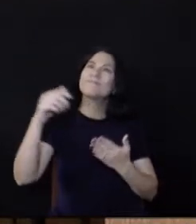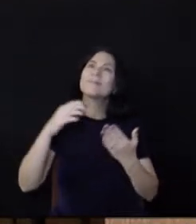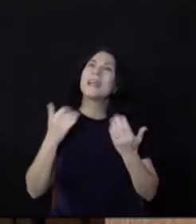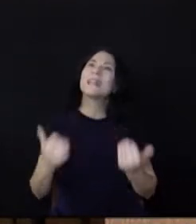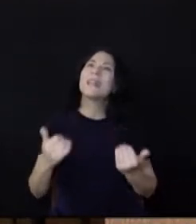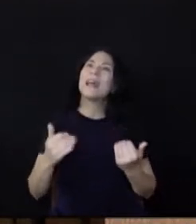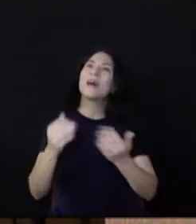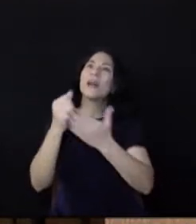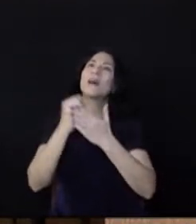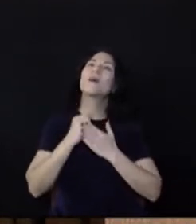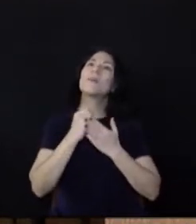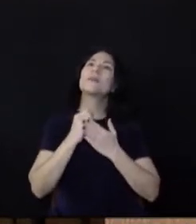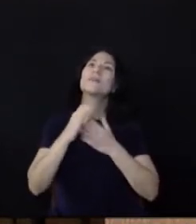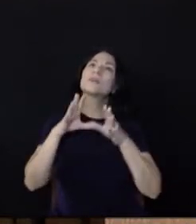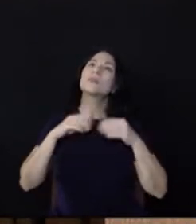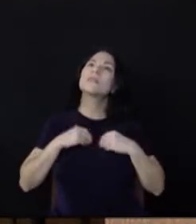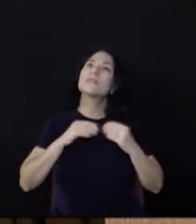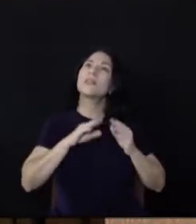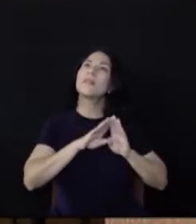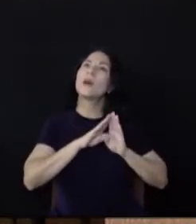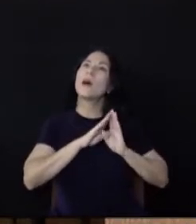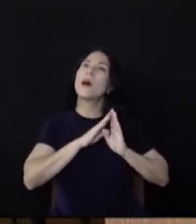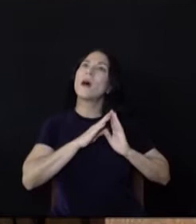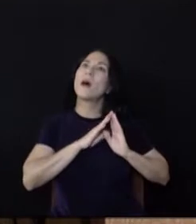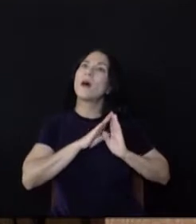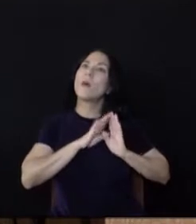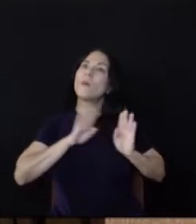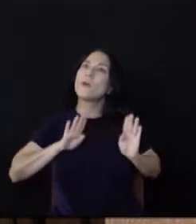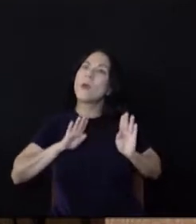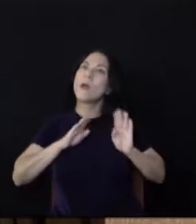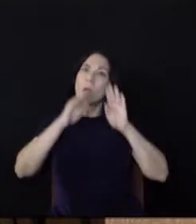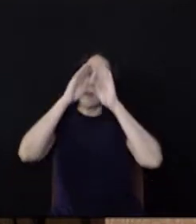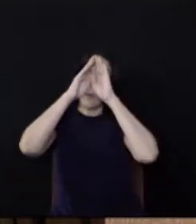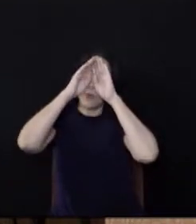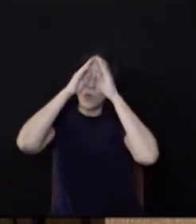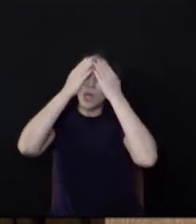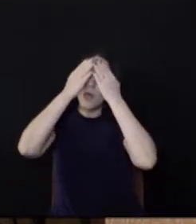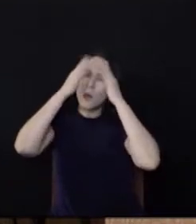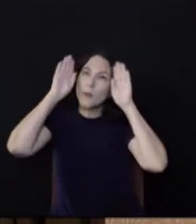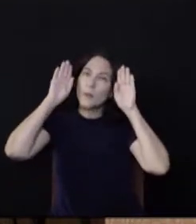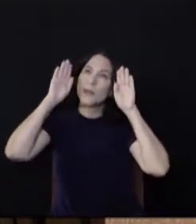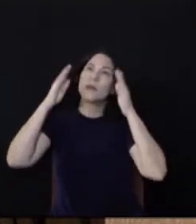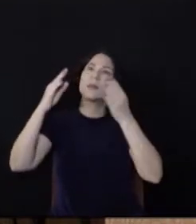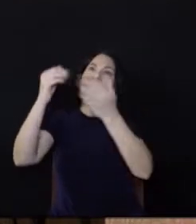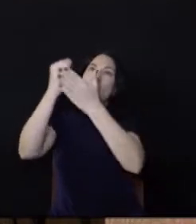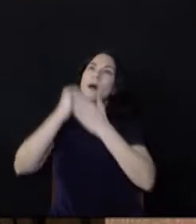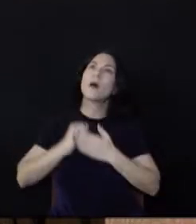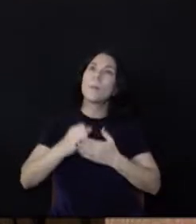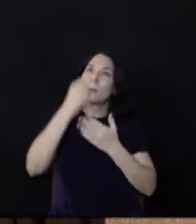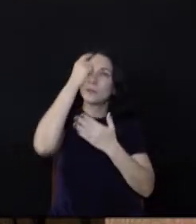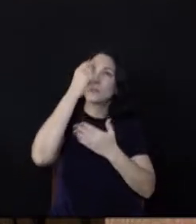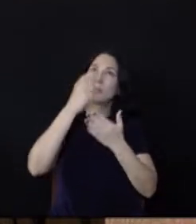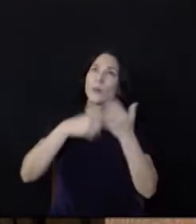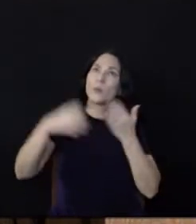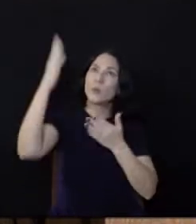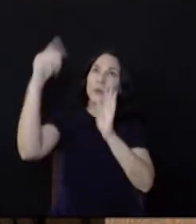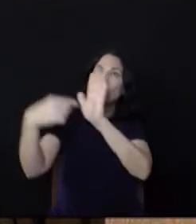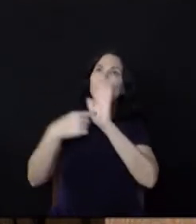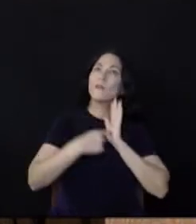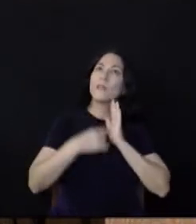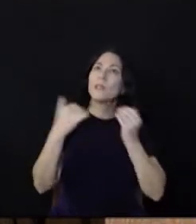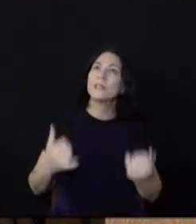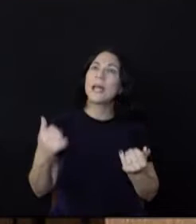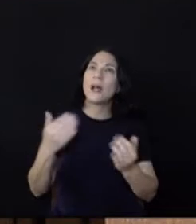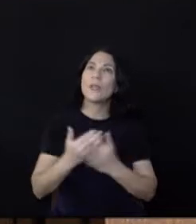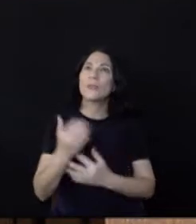our ears, our eyes to receive, Lord, to hear, to see what you would reveal of yourself now in and through these